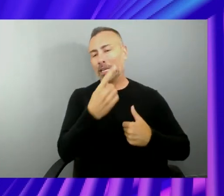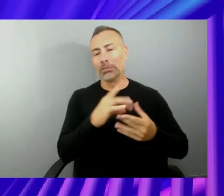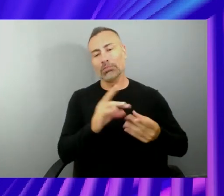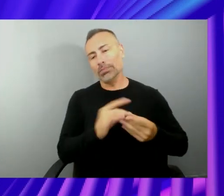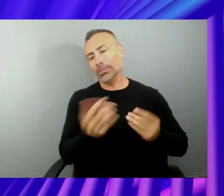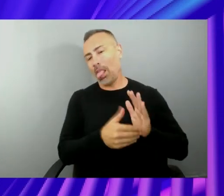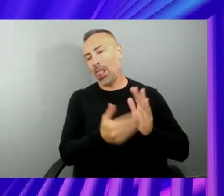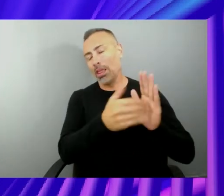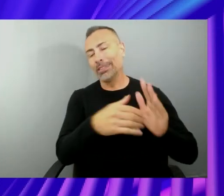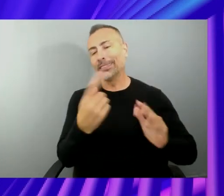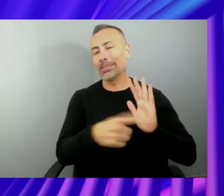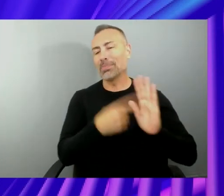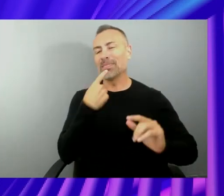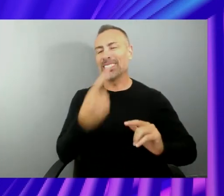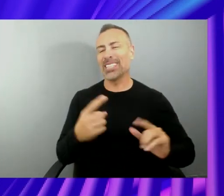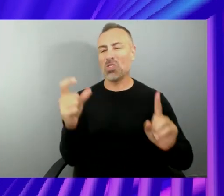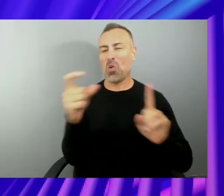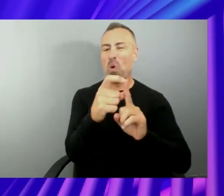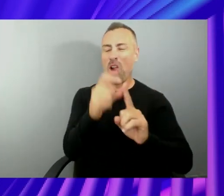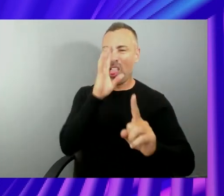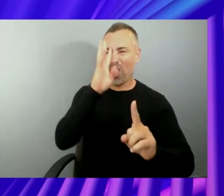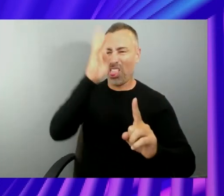cattywampus.